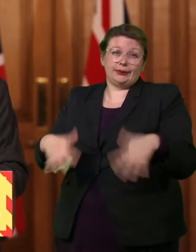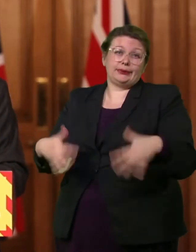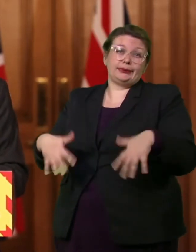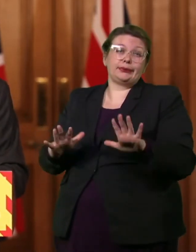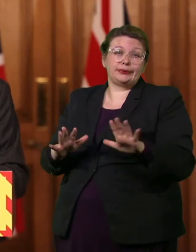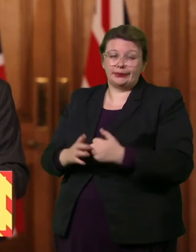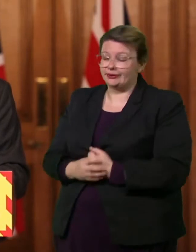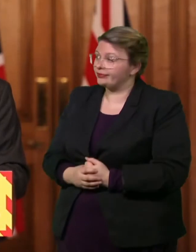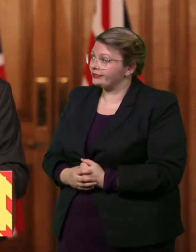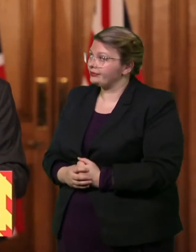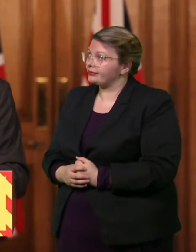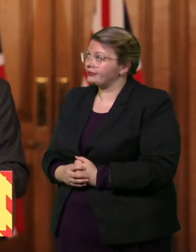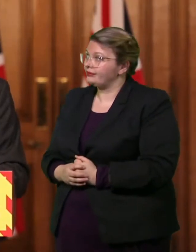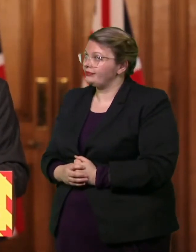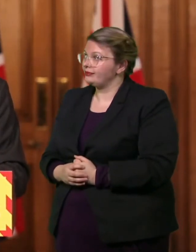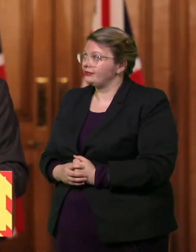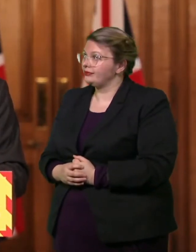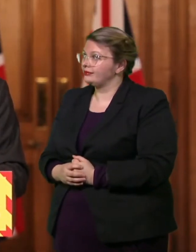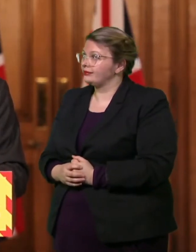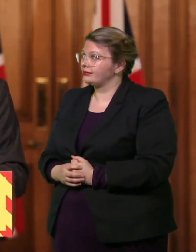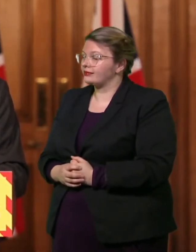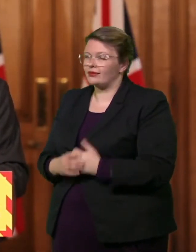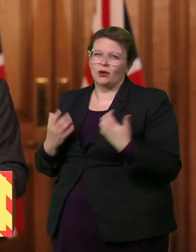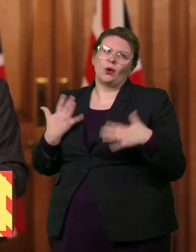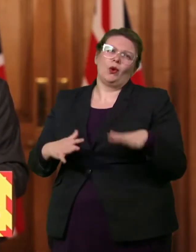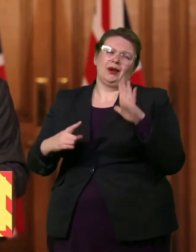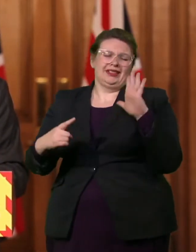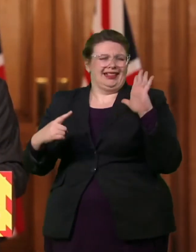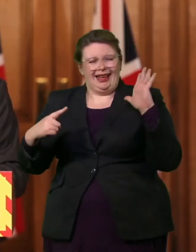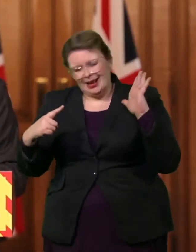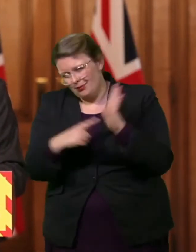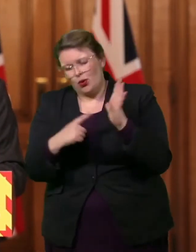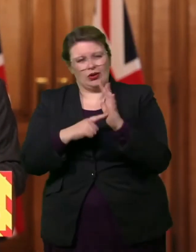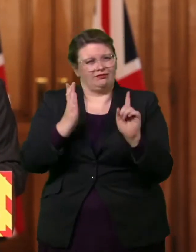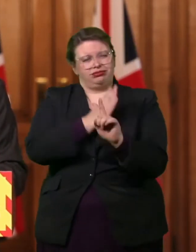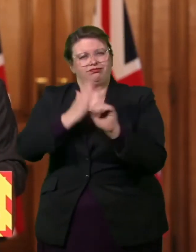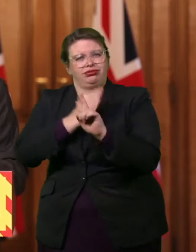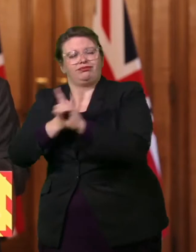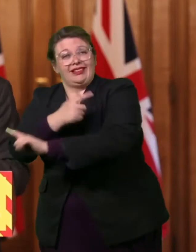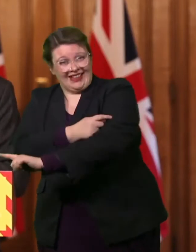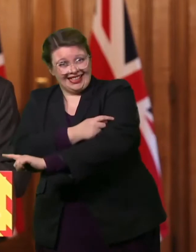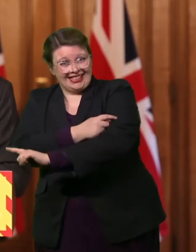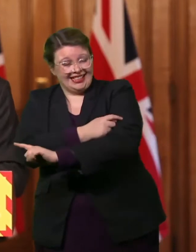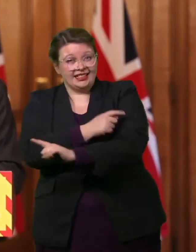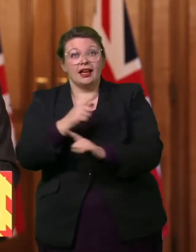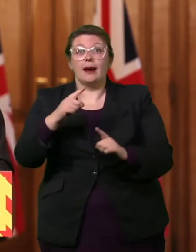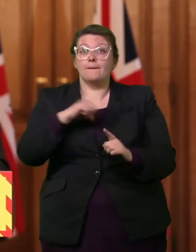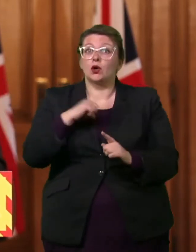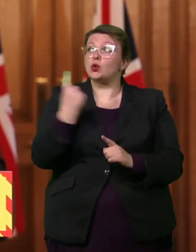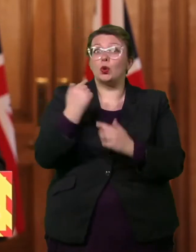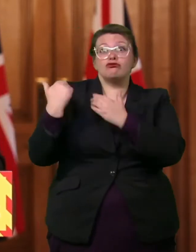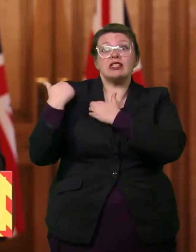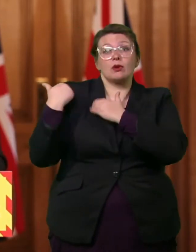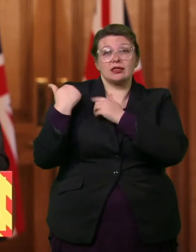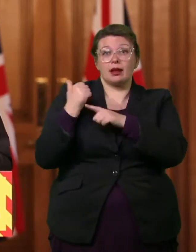it's important because the fight back against this disease rests with every single one of us. And the more people who are